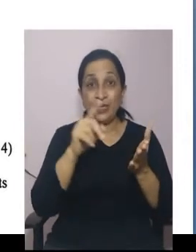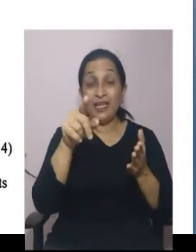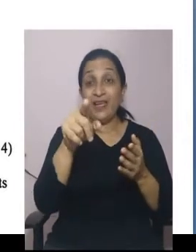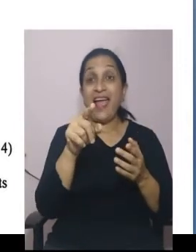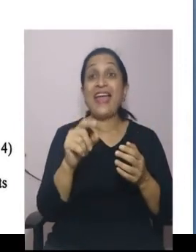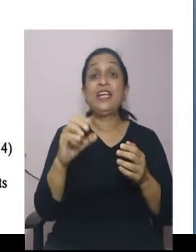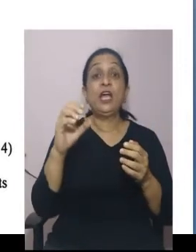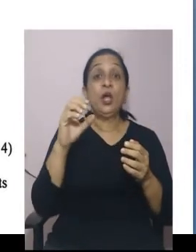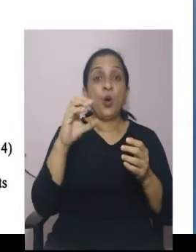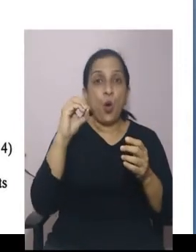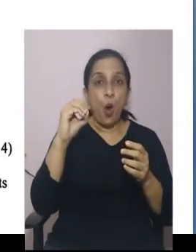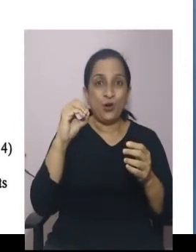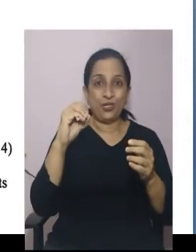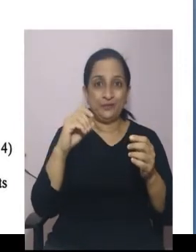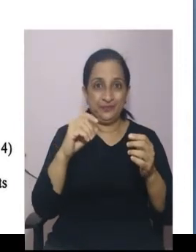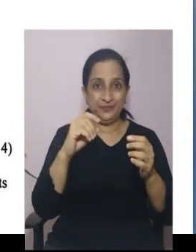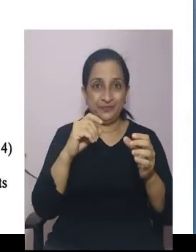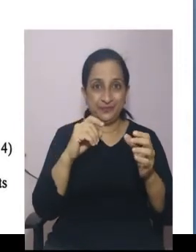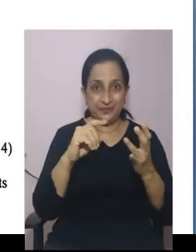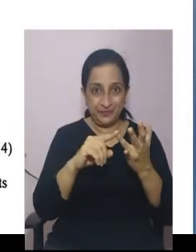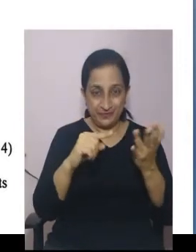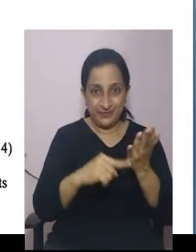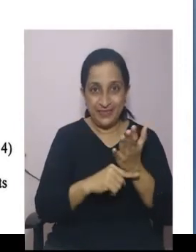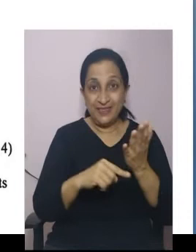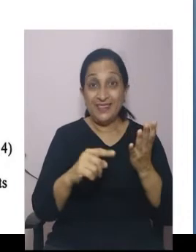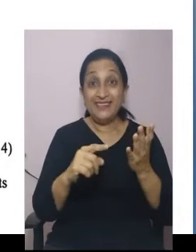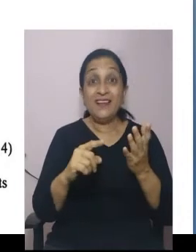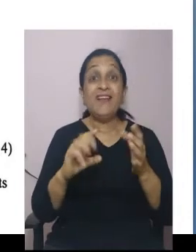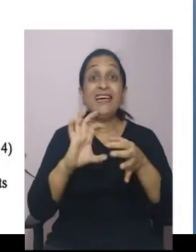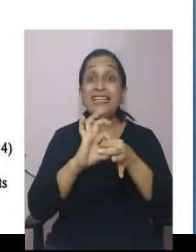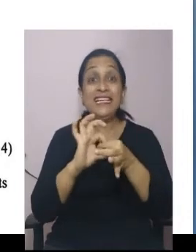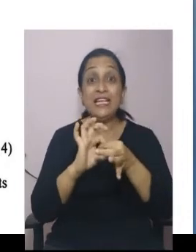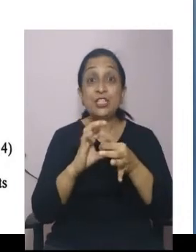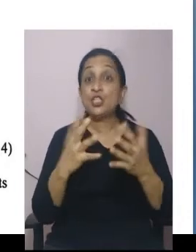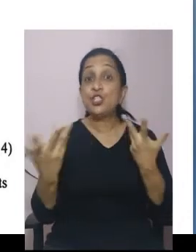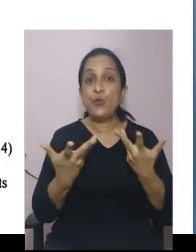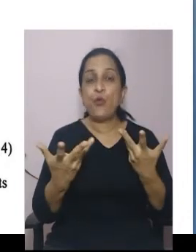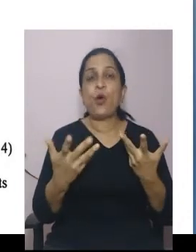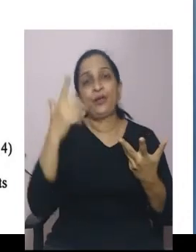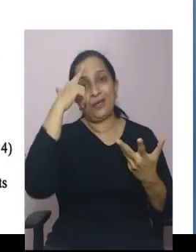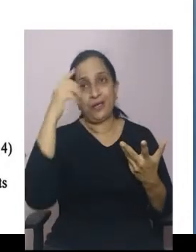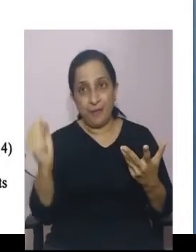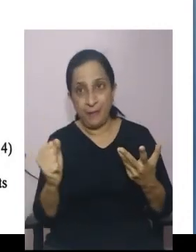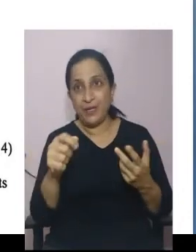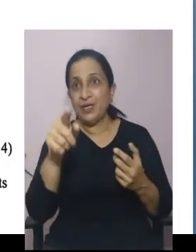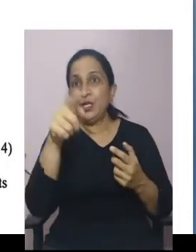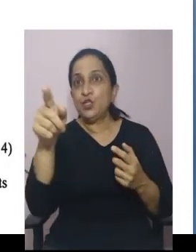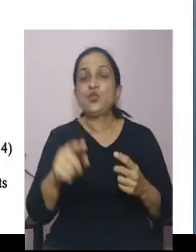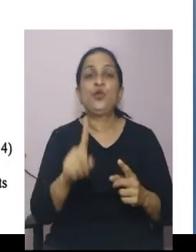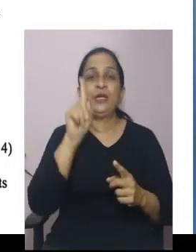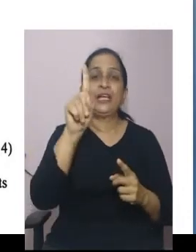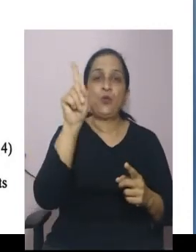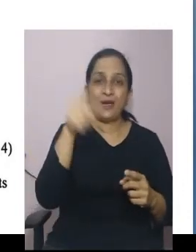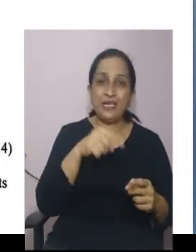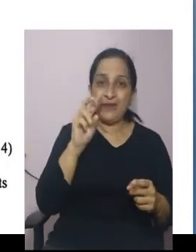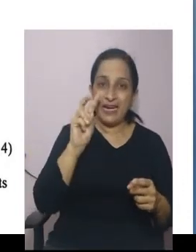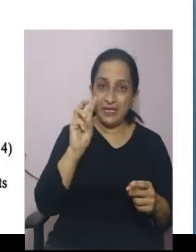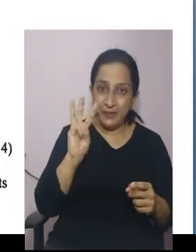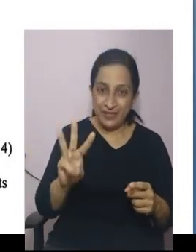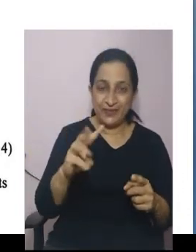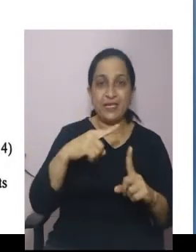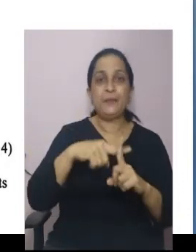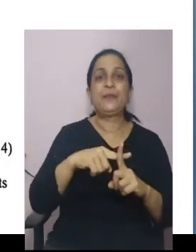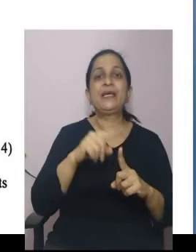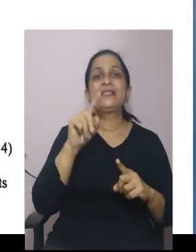tan square 30, so that also is 1 over root 3. So 1 over root 3 whole square plus 1 over root 3 whole square, that is 1 by 3 plus 1 by 3 is equal